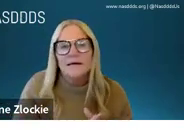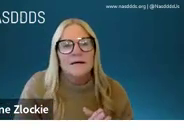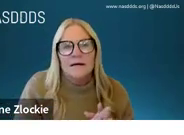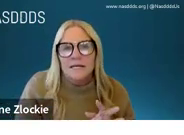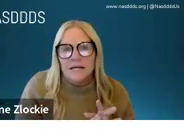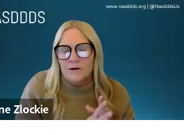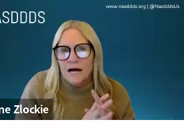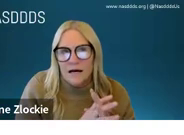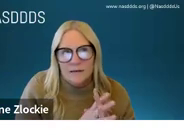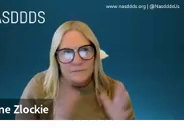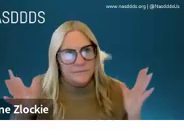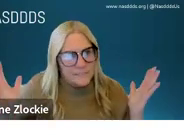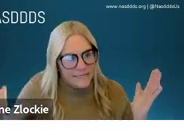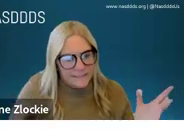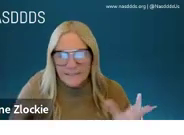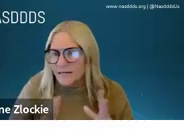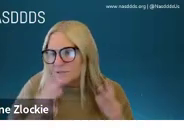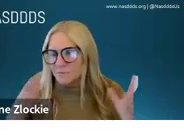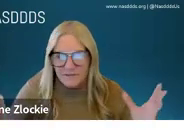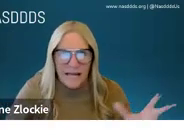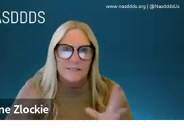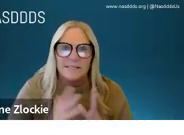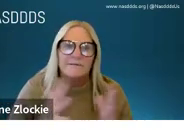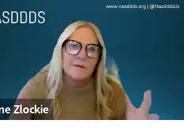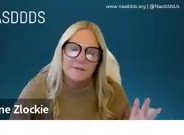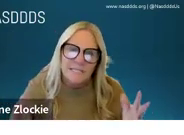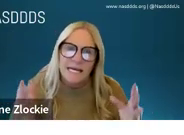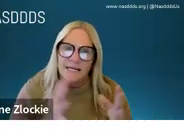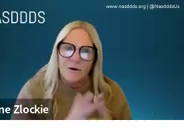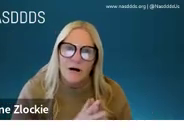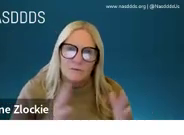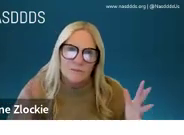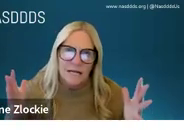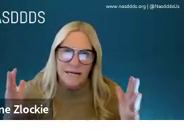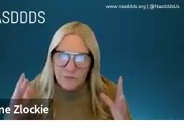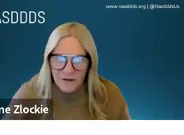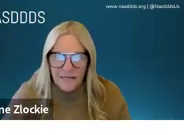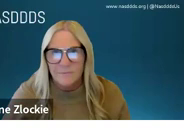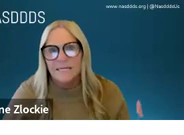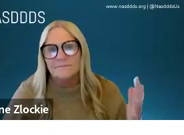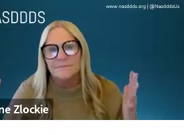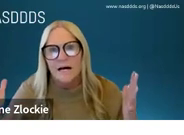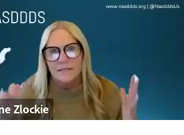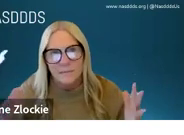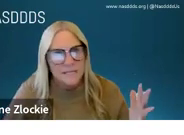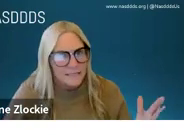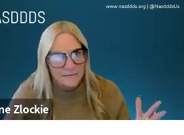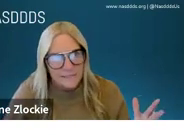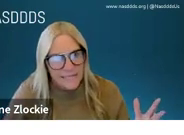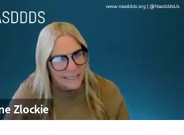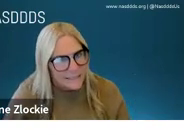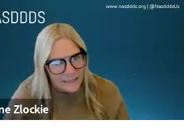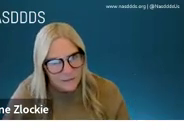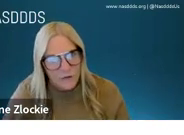head. You know, state systems and providers and everybody was saying, you know, oh, I don't know if I can meet some of